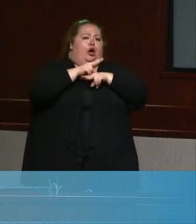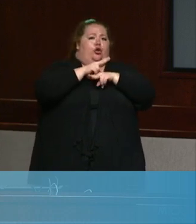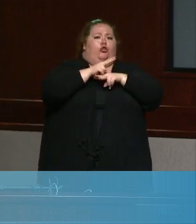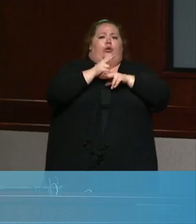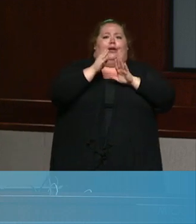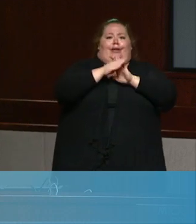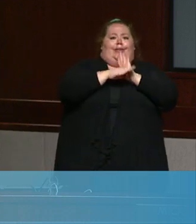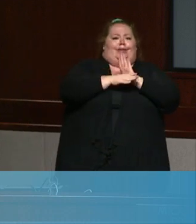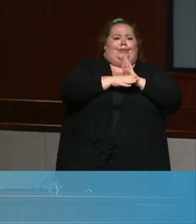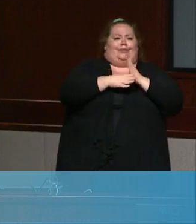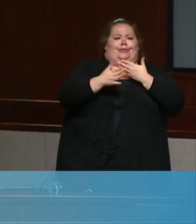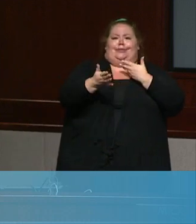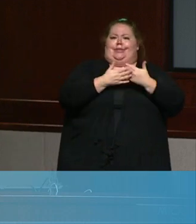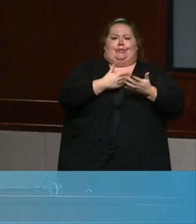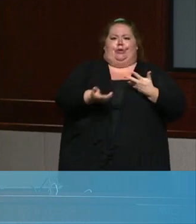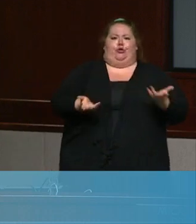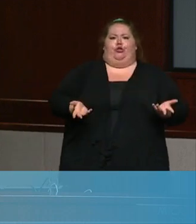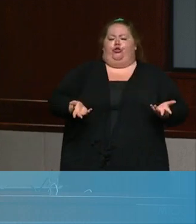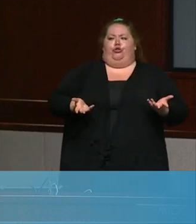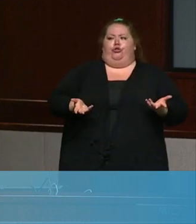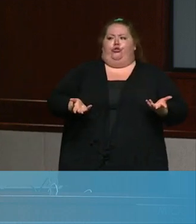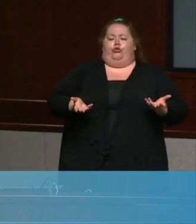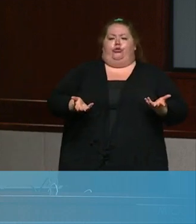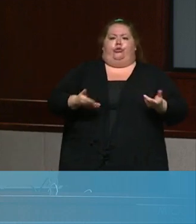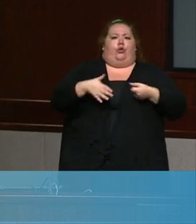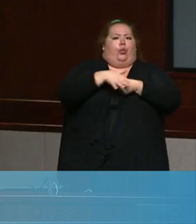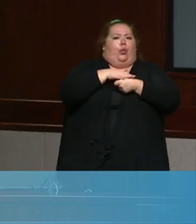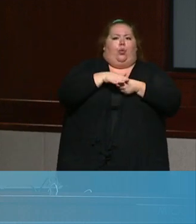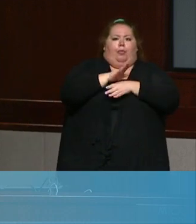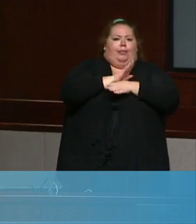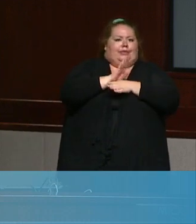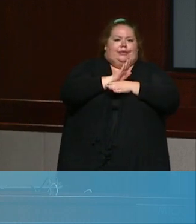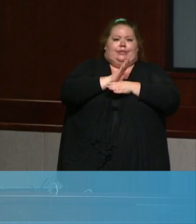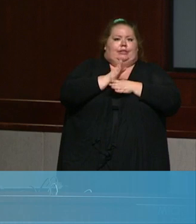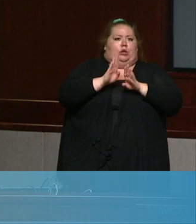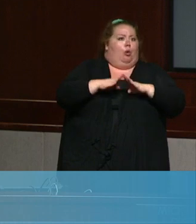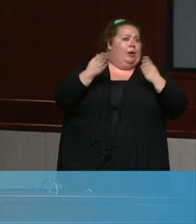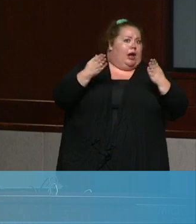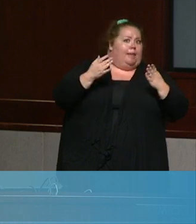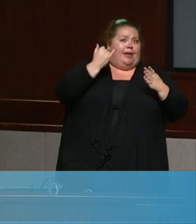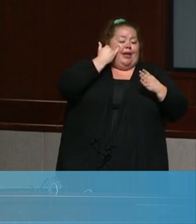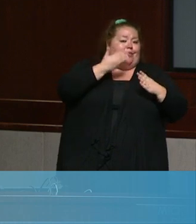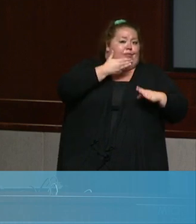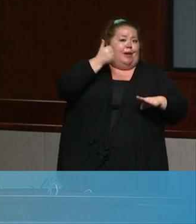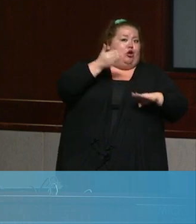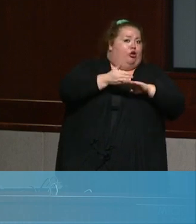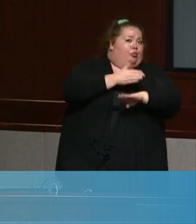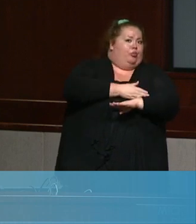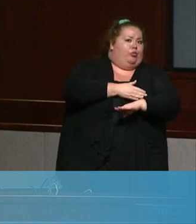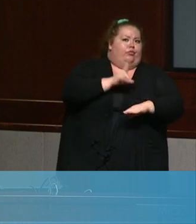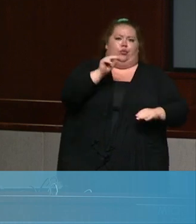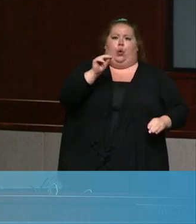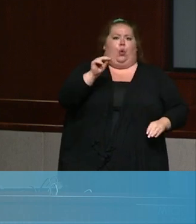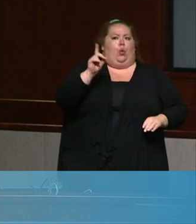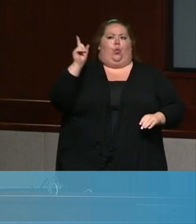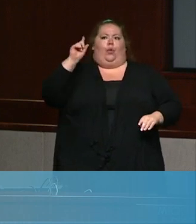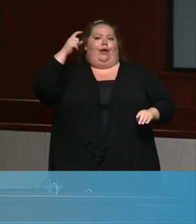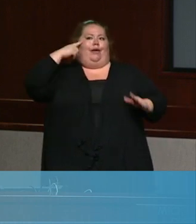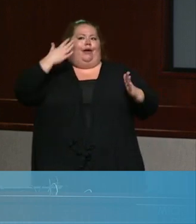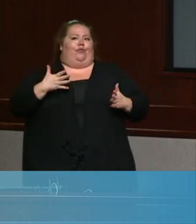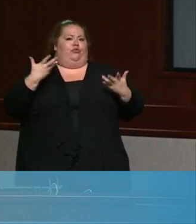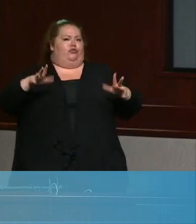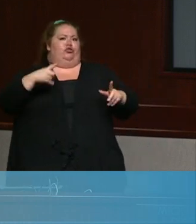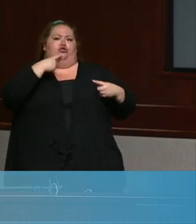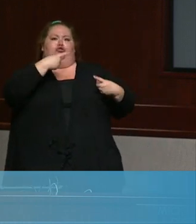have relevance on allowing local businesses to open back up. The governor has indicated that once you're on the list as a county,